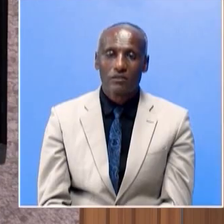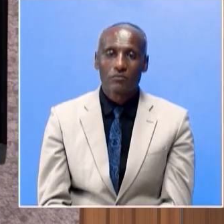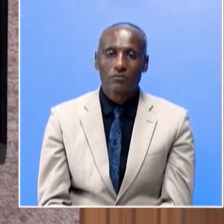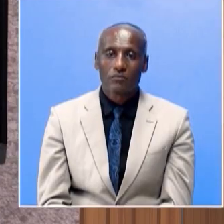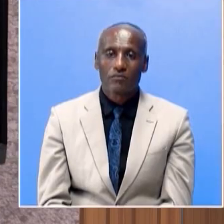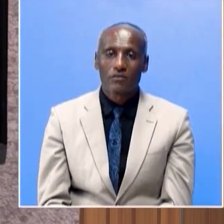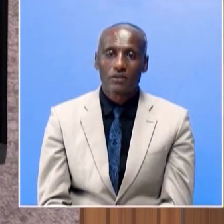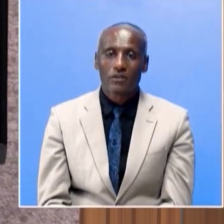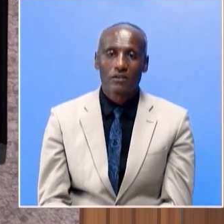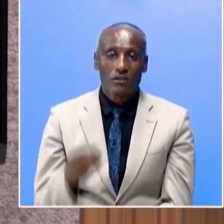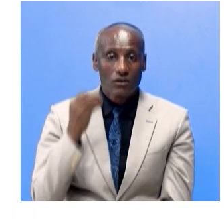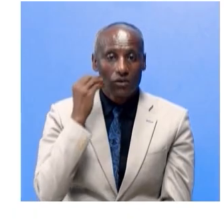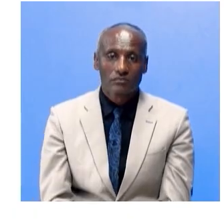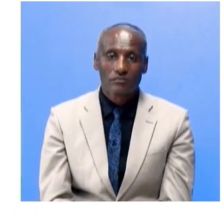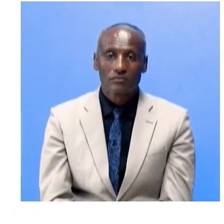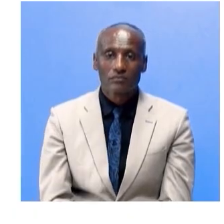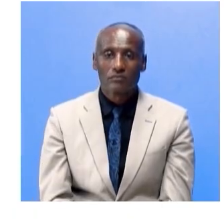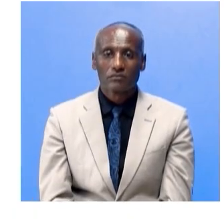Let me give you homework here.